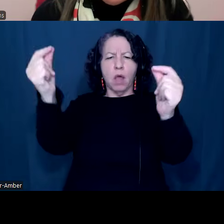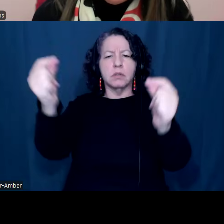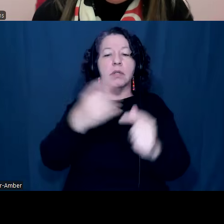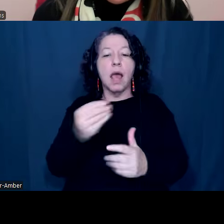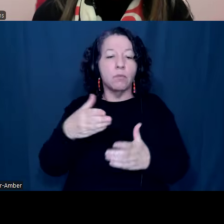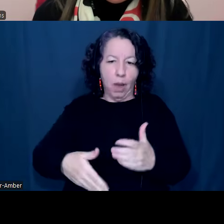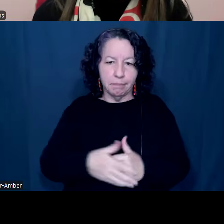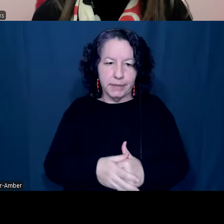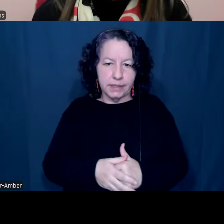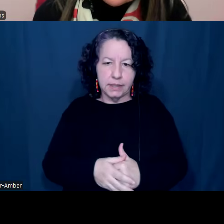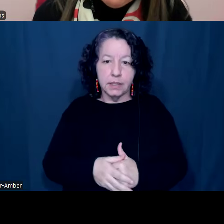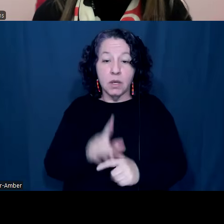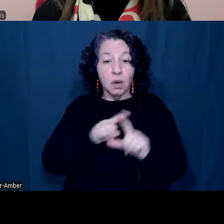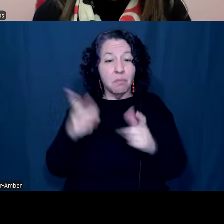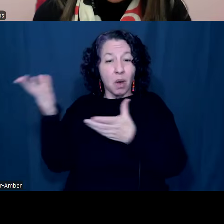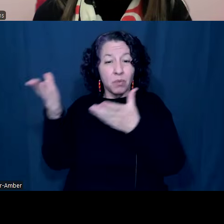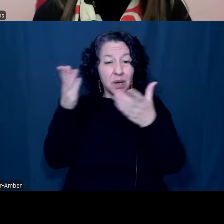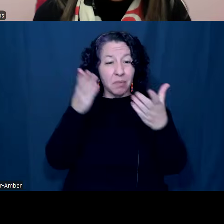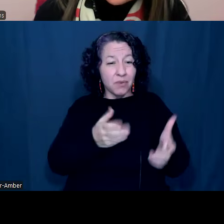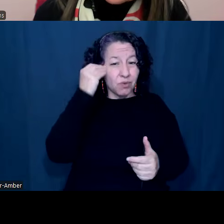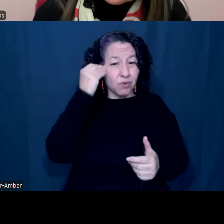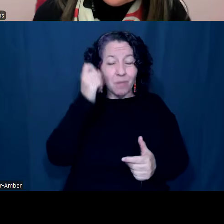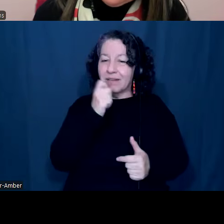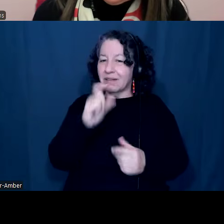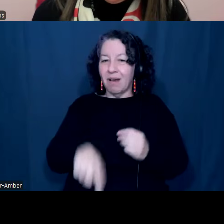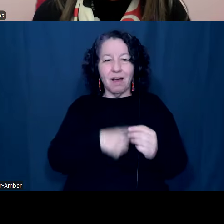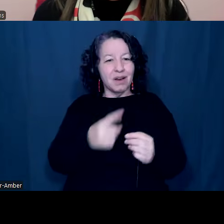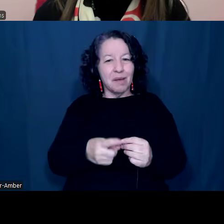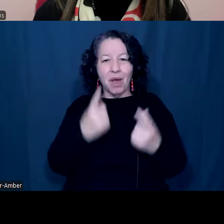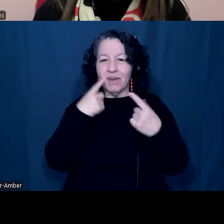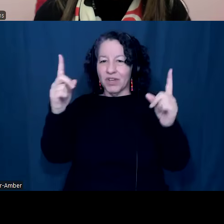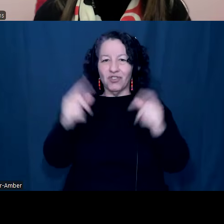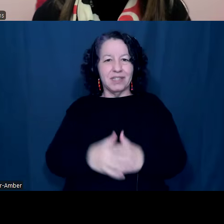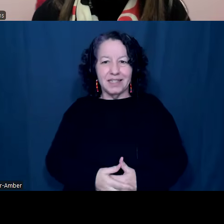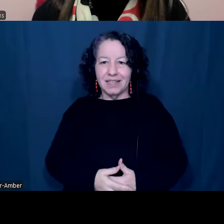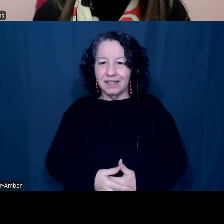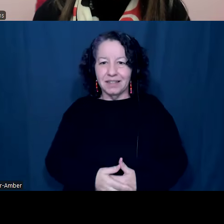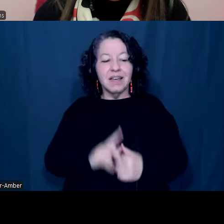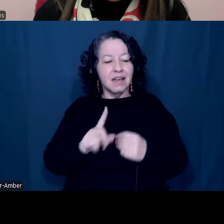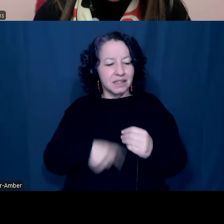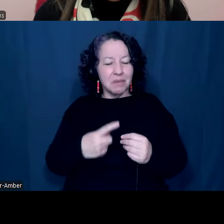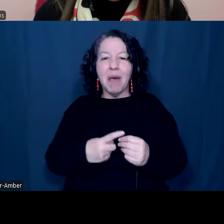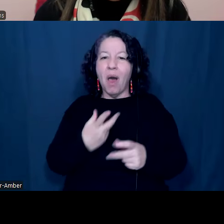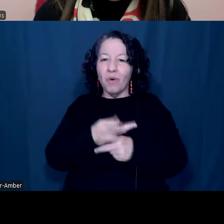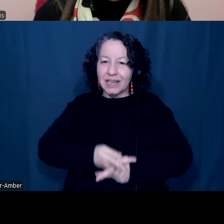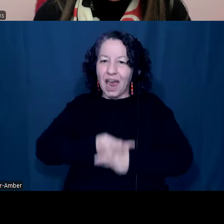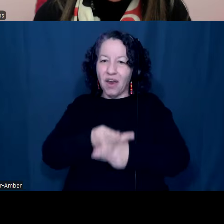But repatriation is not about efficiency. It is about care.